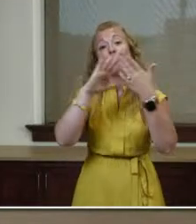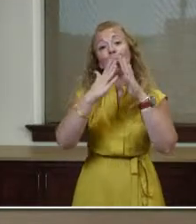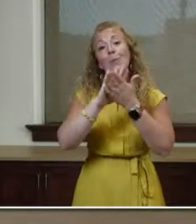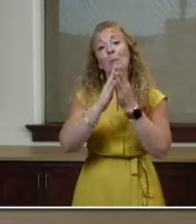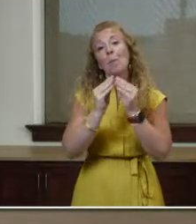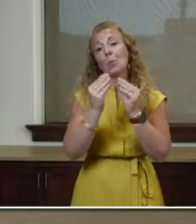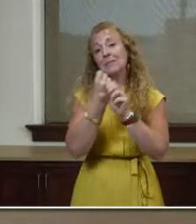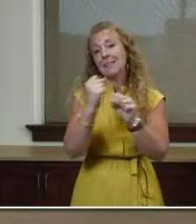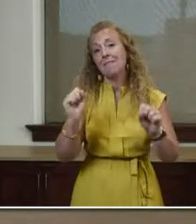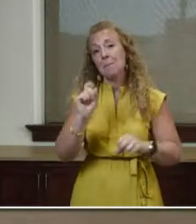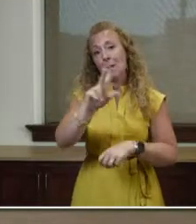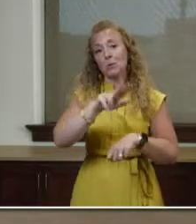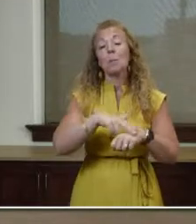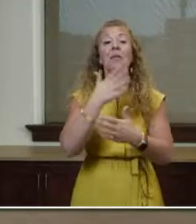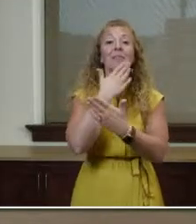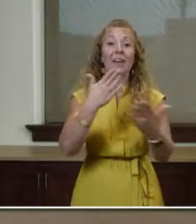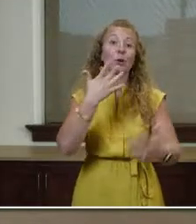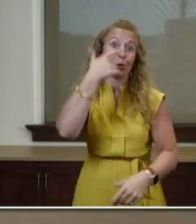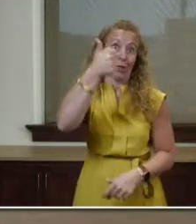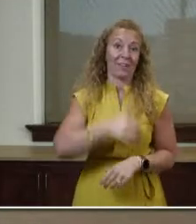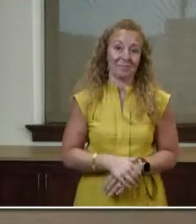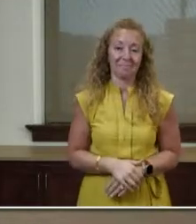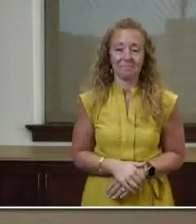getting back to normal again. Thanks and good luck.